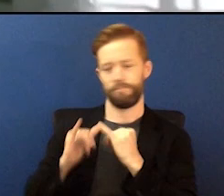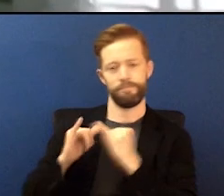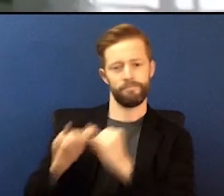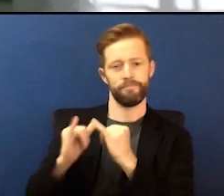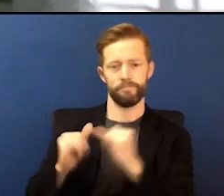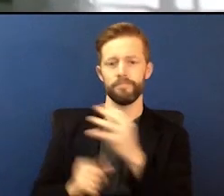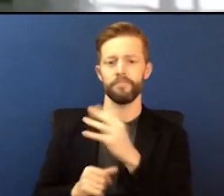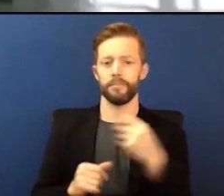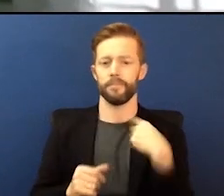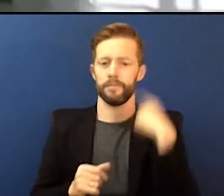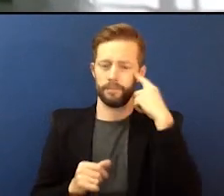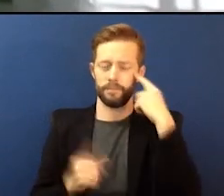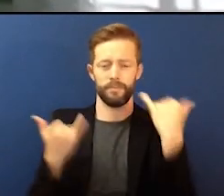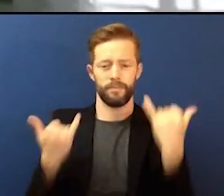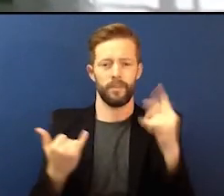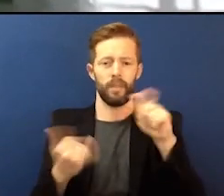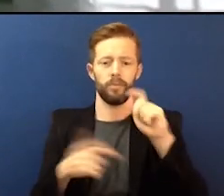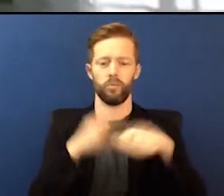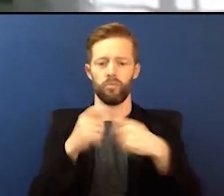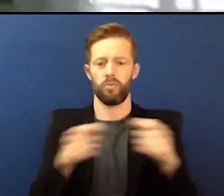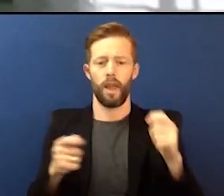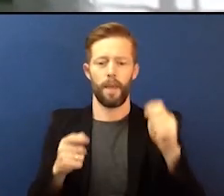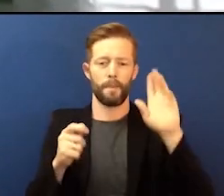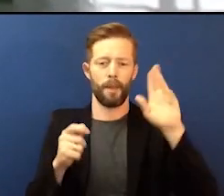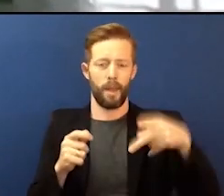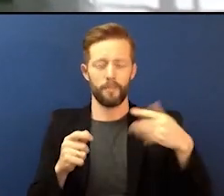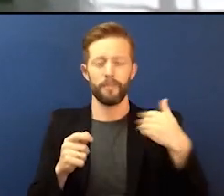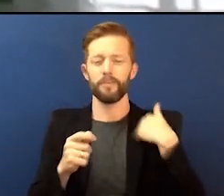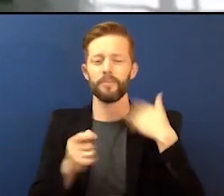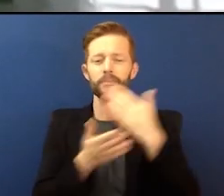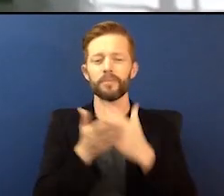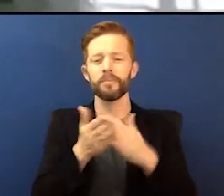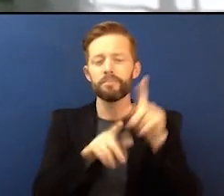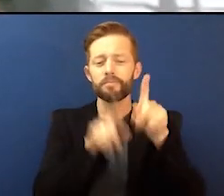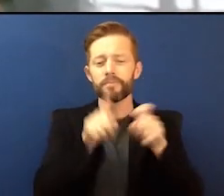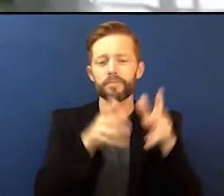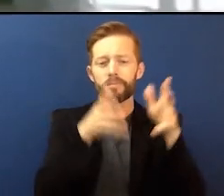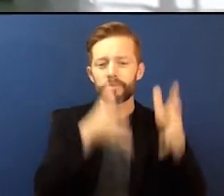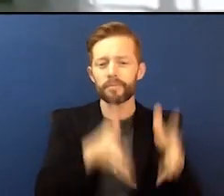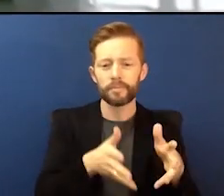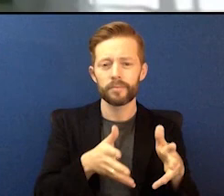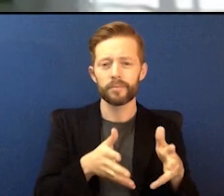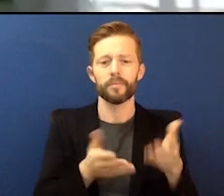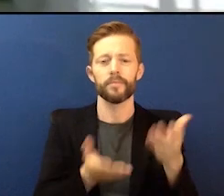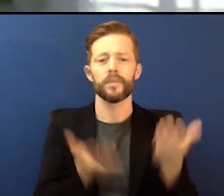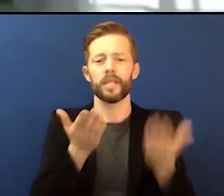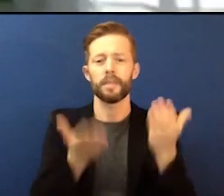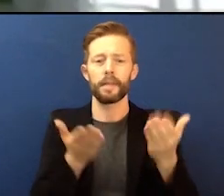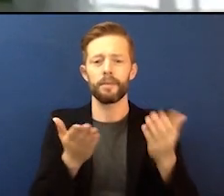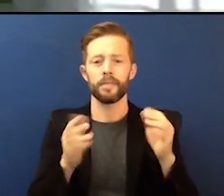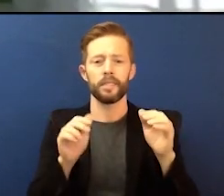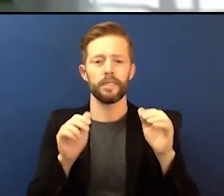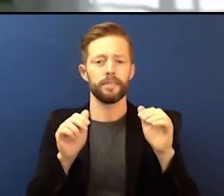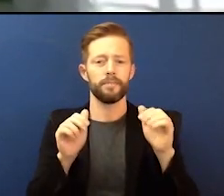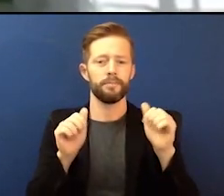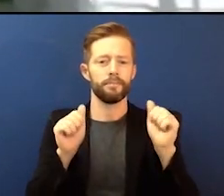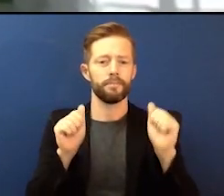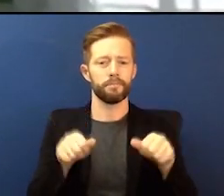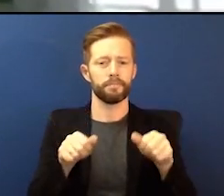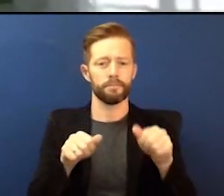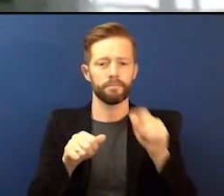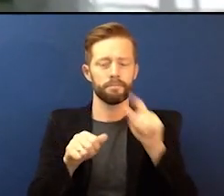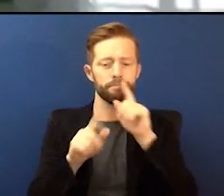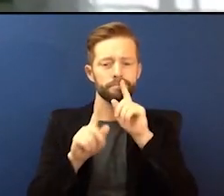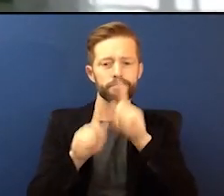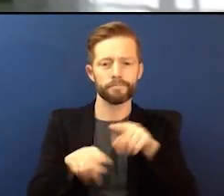STEMI. I think we need to wrap up. There are some remaining questions, so we might be able to